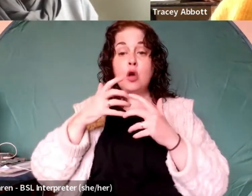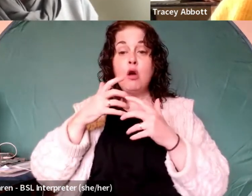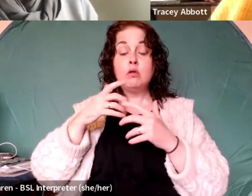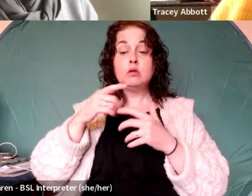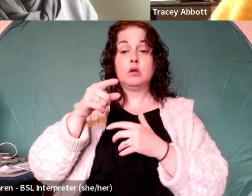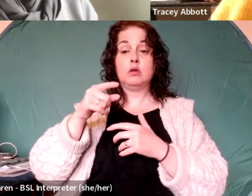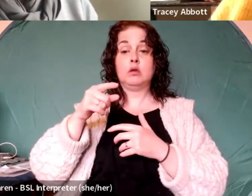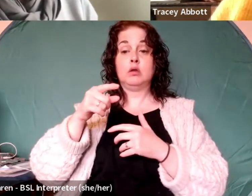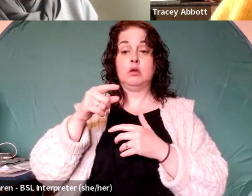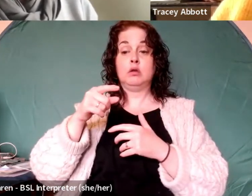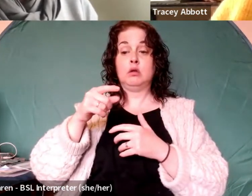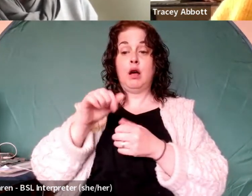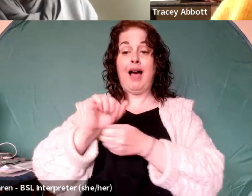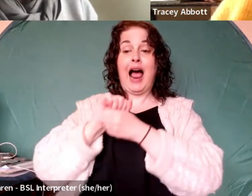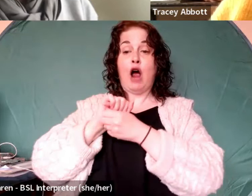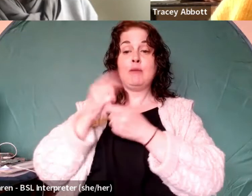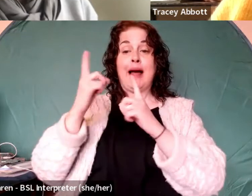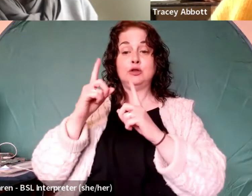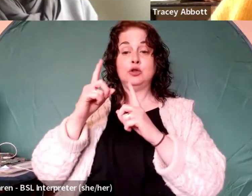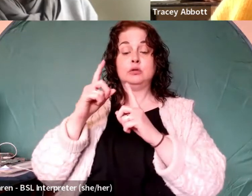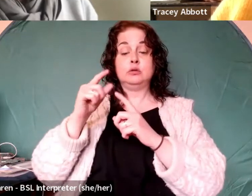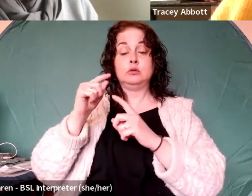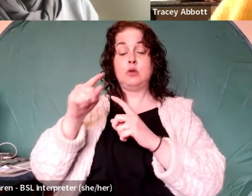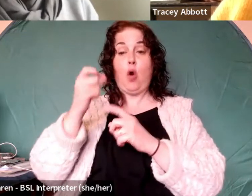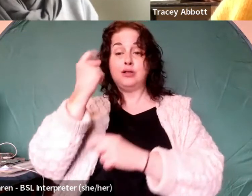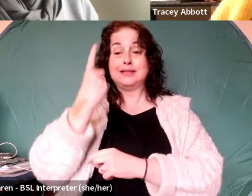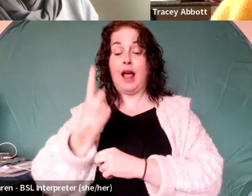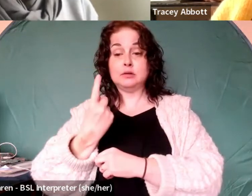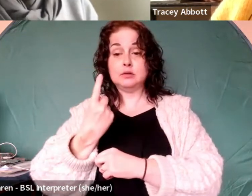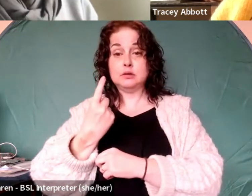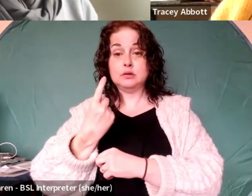actually our hiring managers don't always get this.